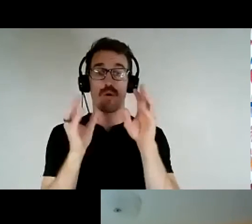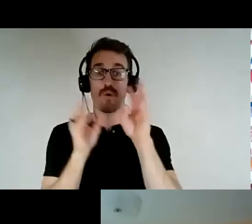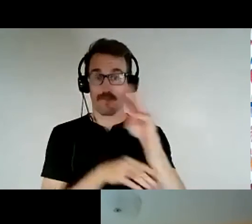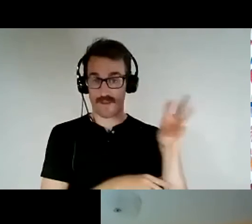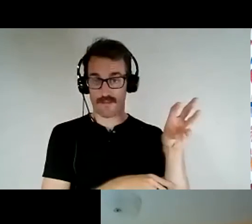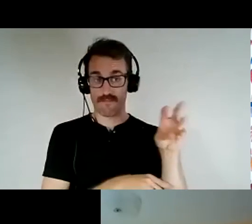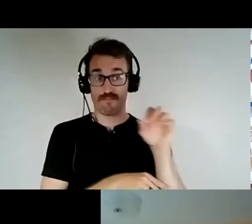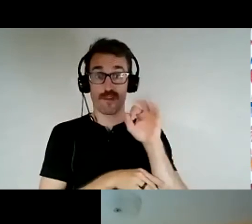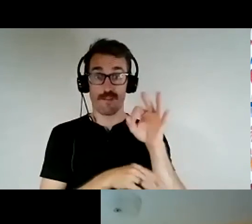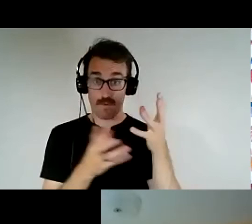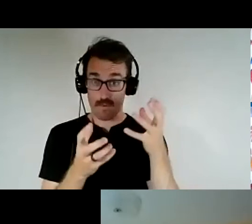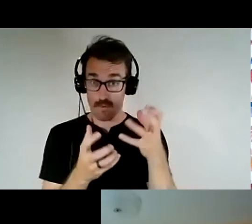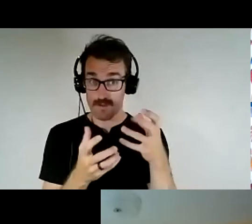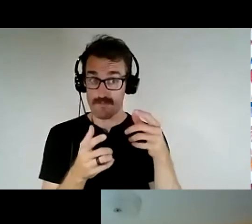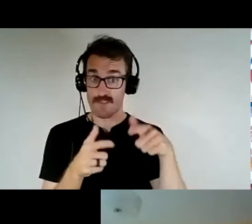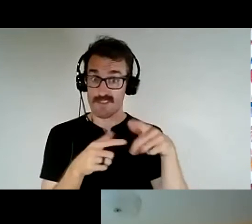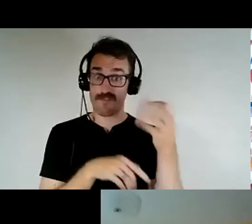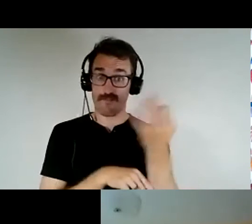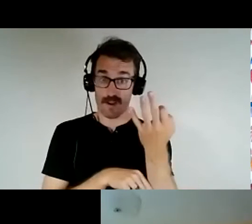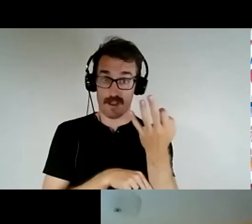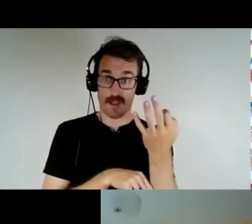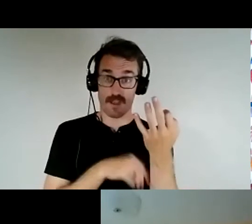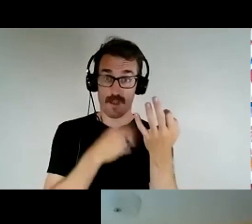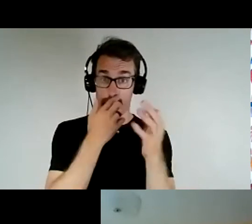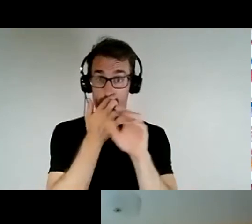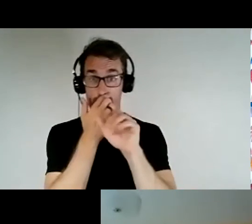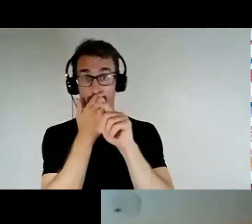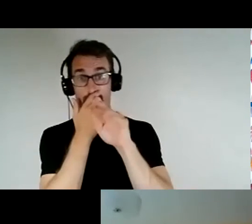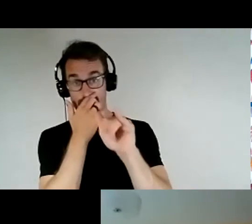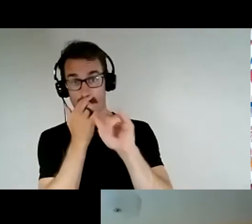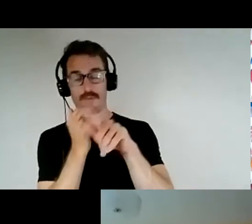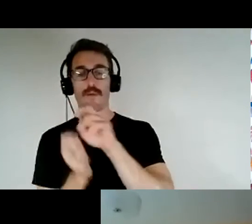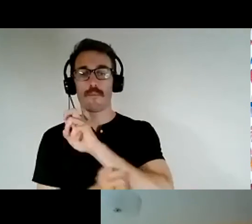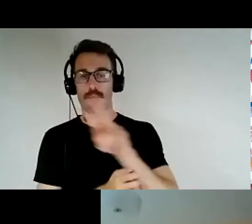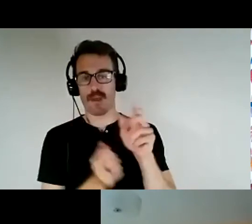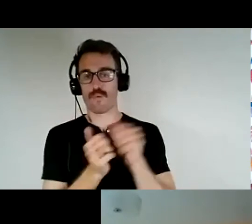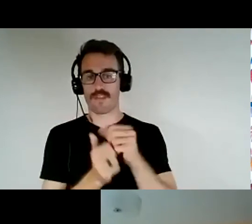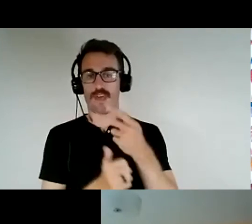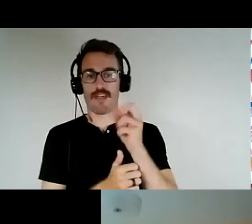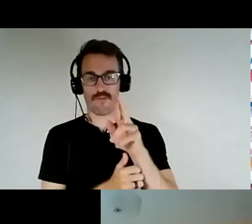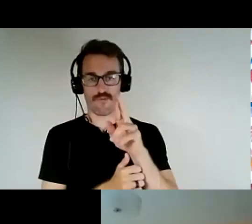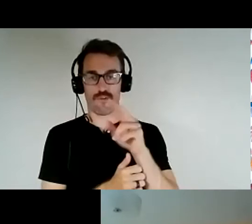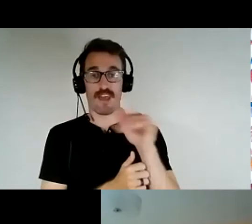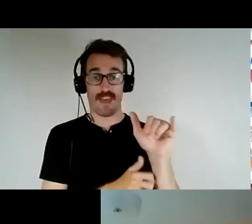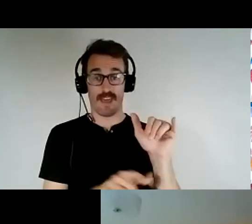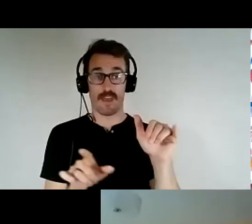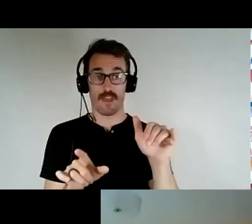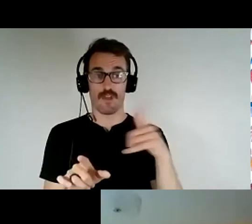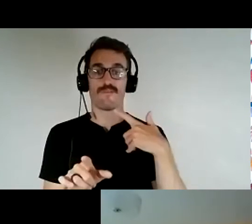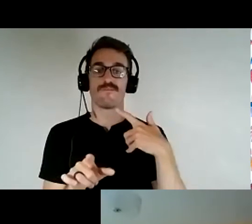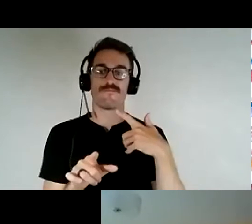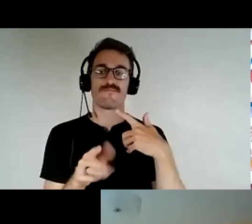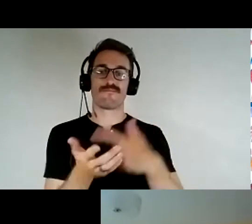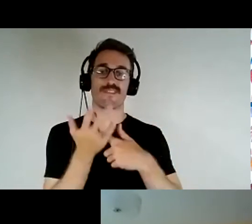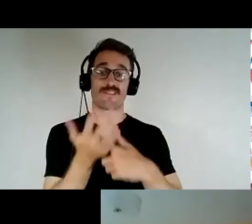if you want the link for this Friday's presentation. Anthony will be back with Heather Hay to talk about the very important topic of elder abuse